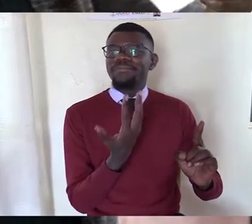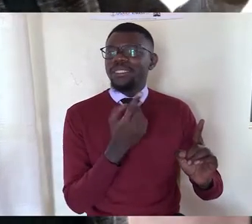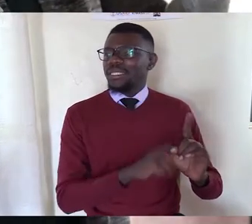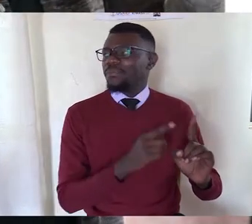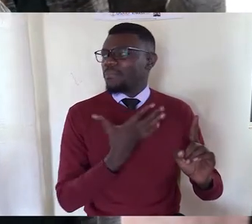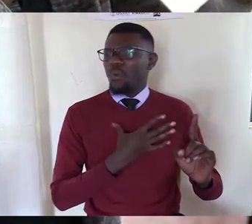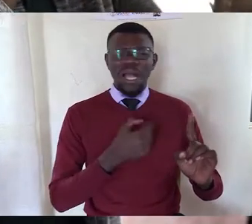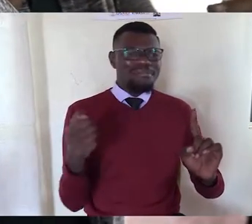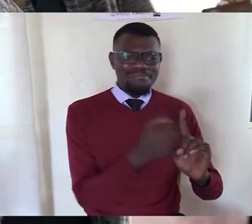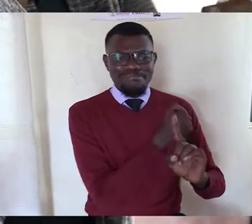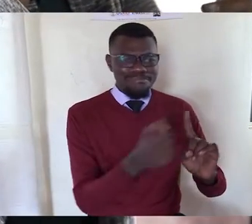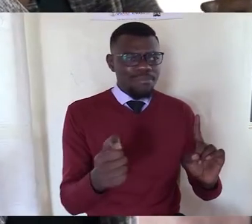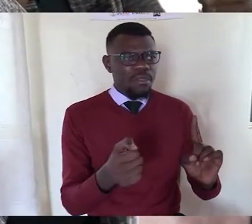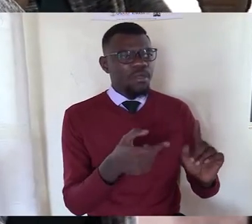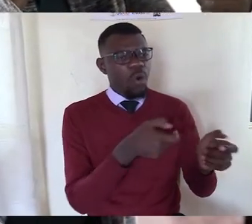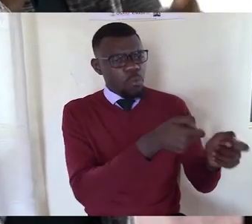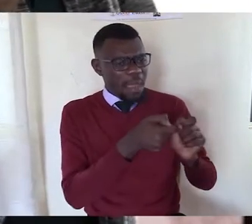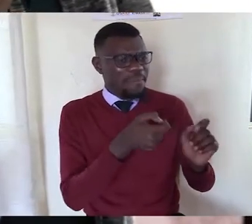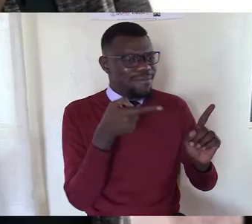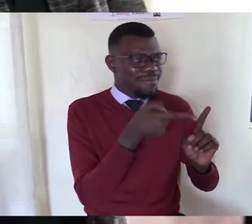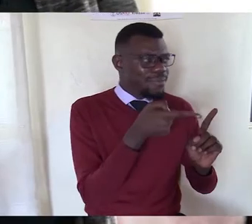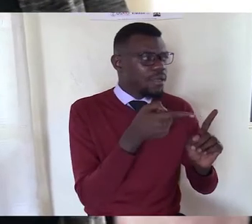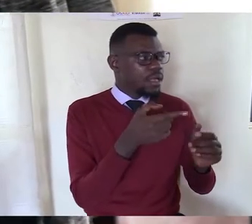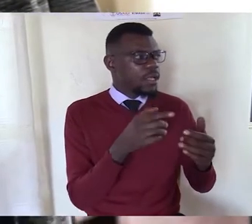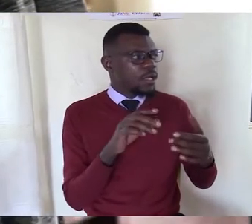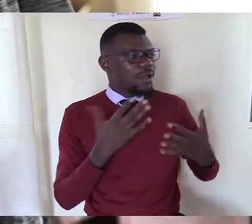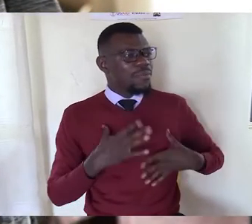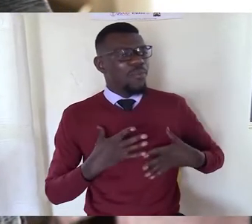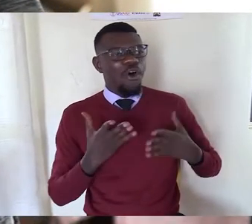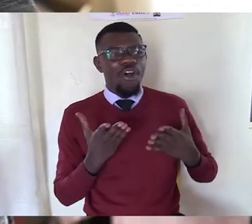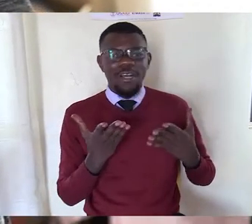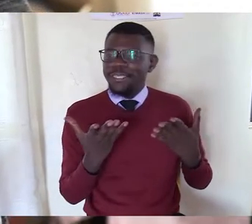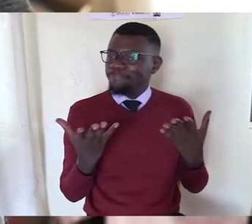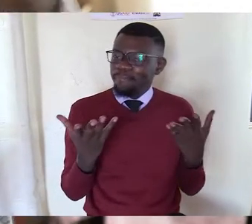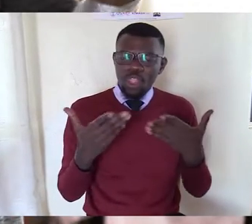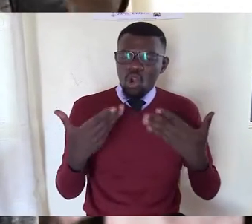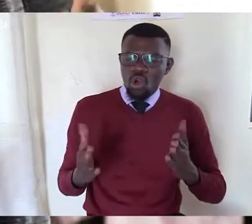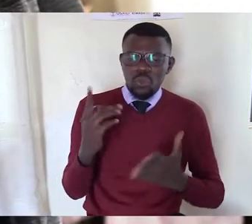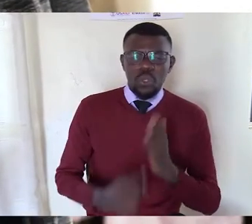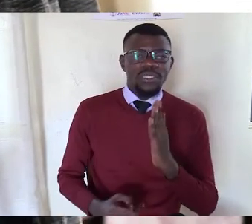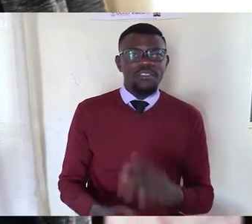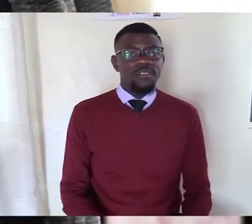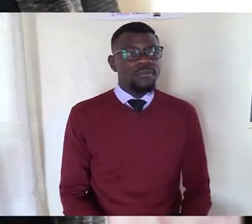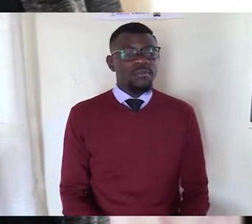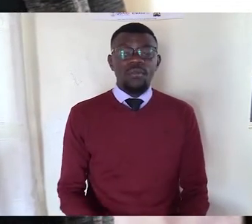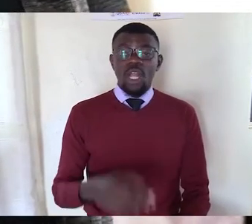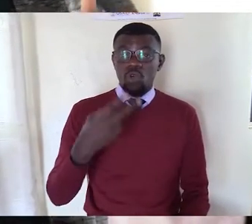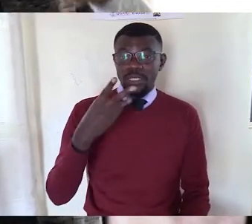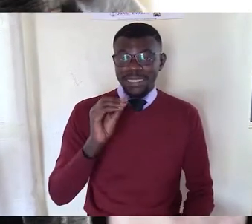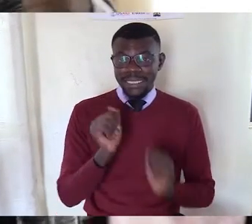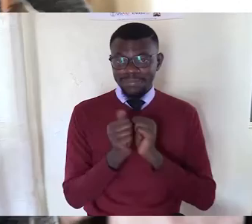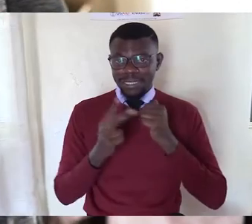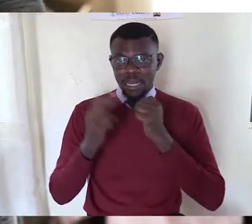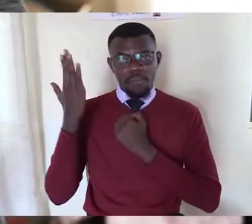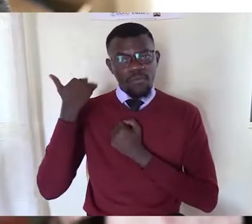pigwa ama anaporepiwa. Nini ingine hawa watu wanapoteza? Kama for example